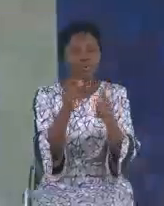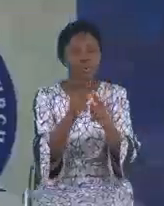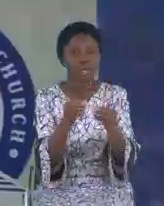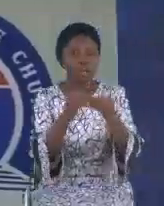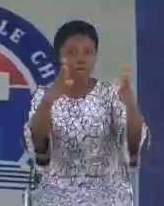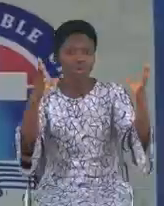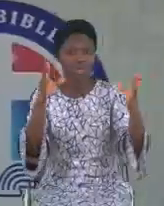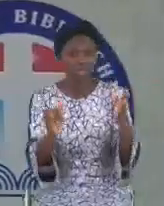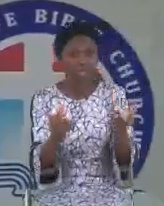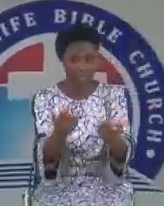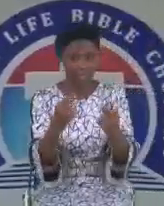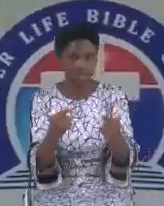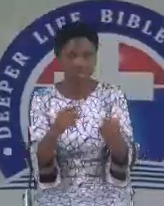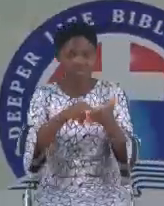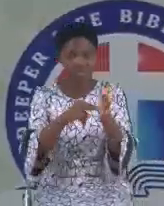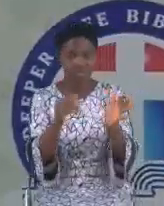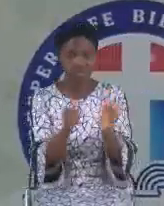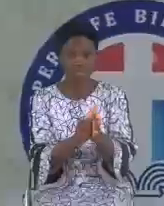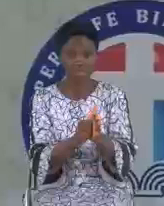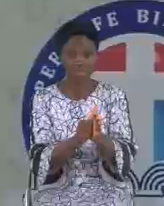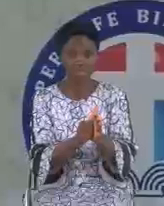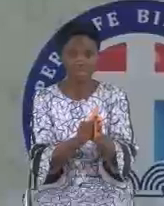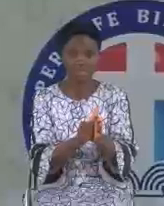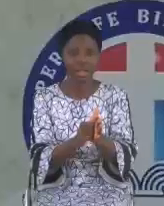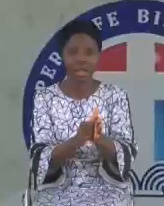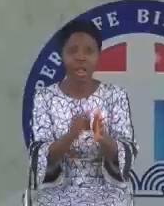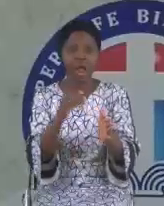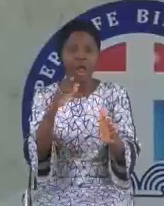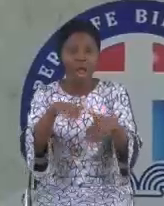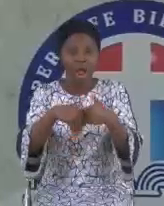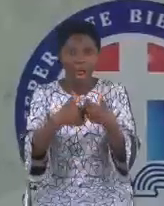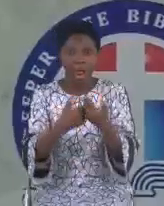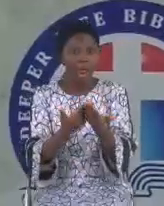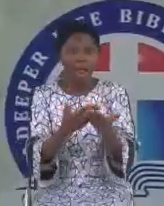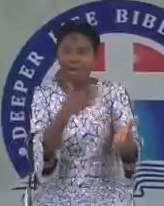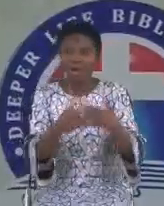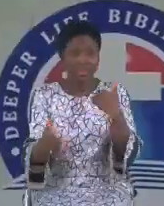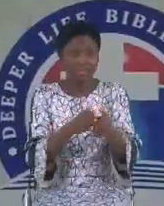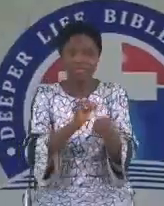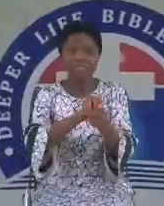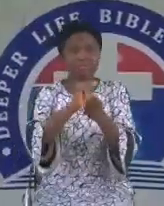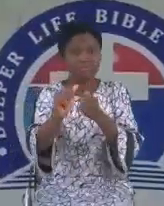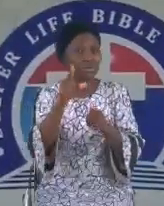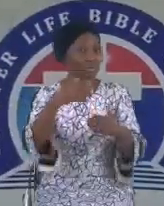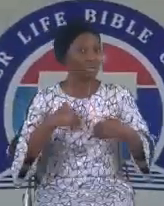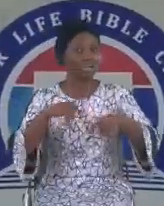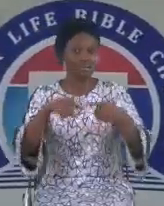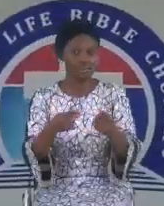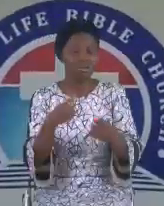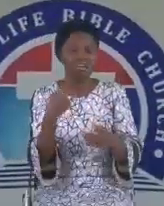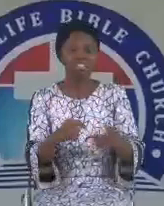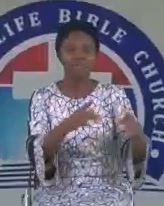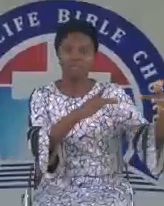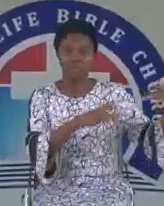have done, however far you have gone, the mercy of God, the pardon of God,